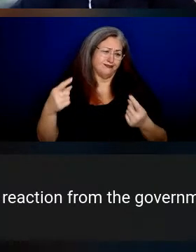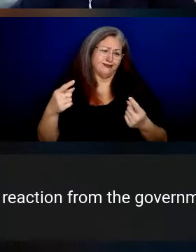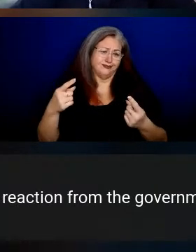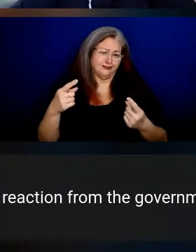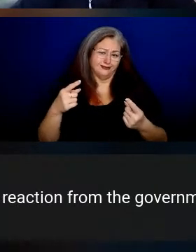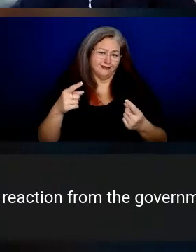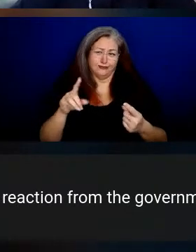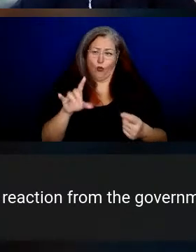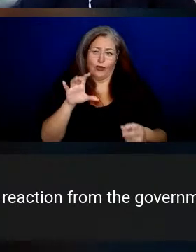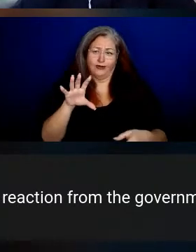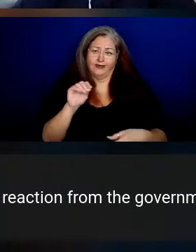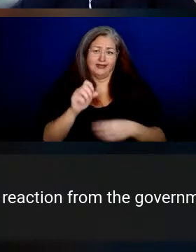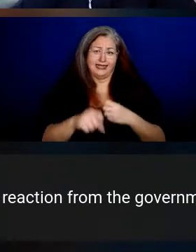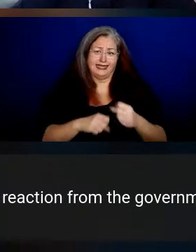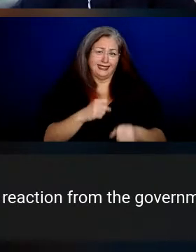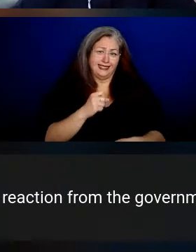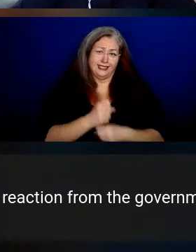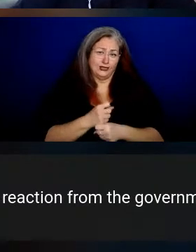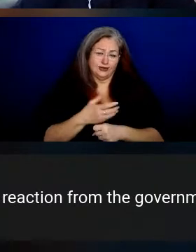last 150 years.